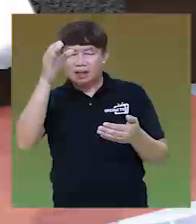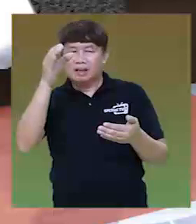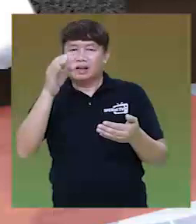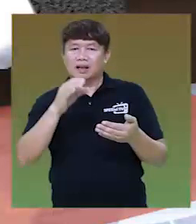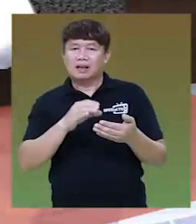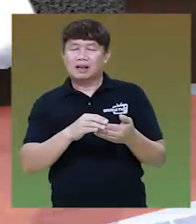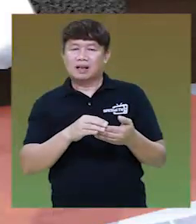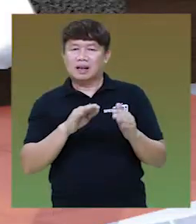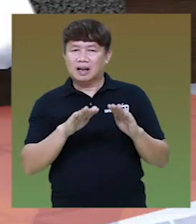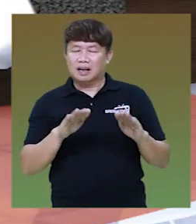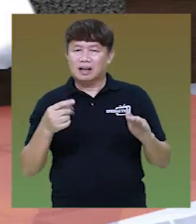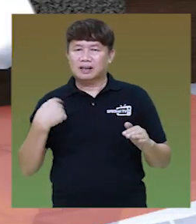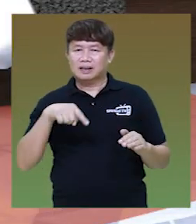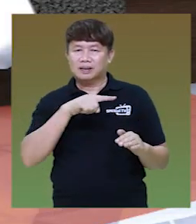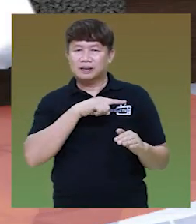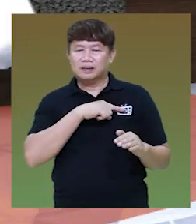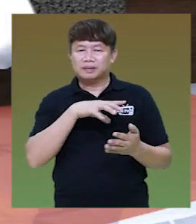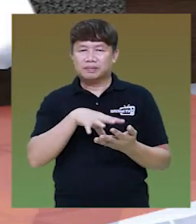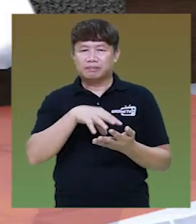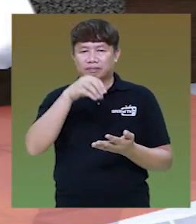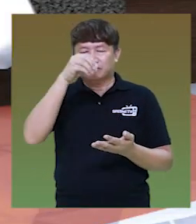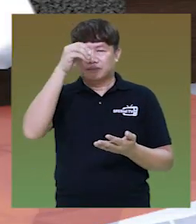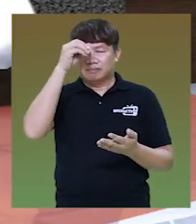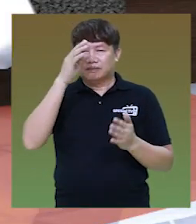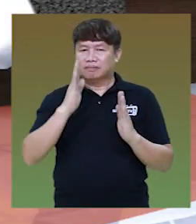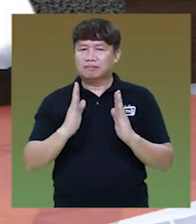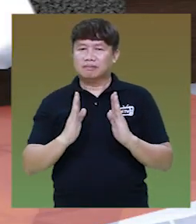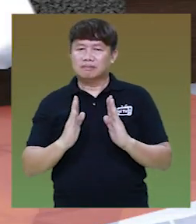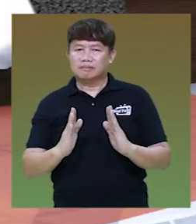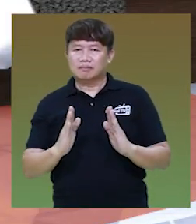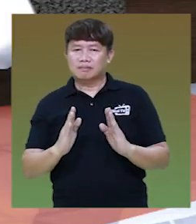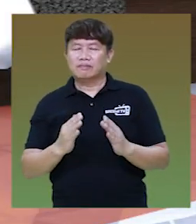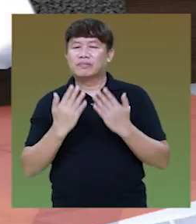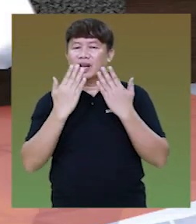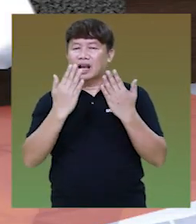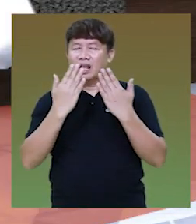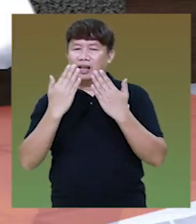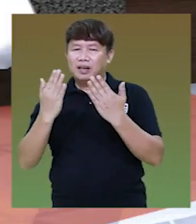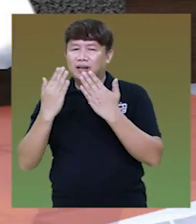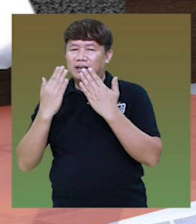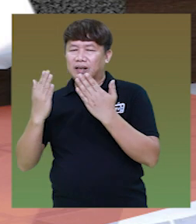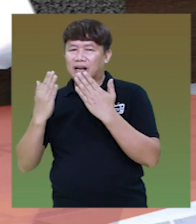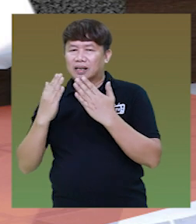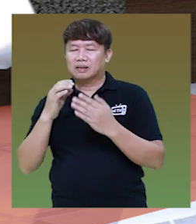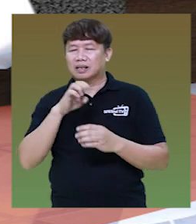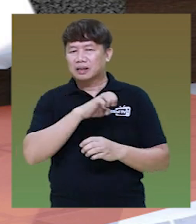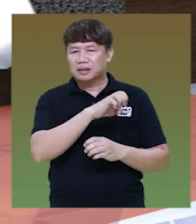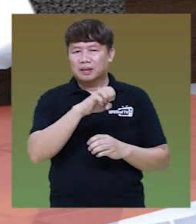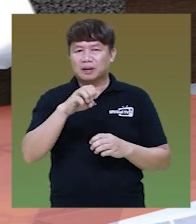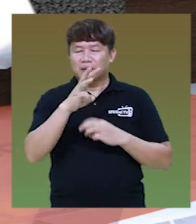learners. Thank you, kids, for joining me again as we explore the wonderful world of